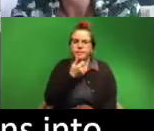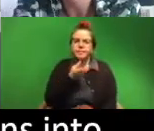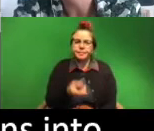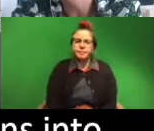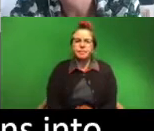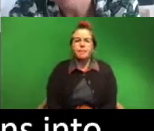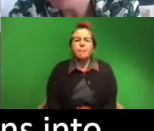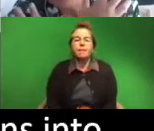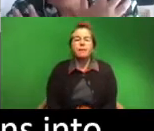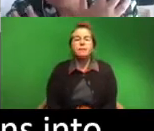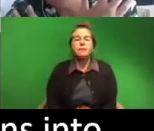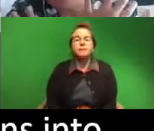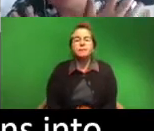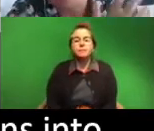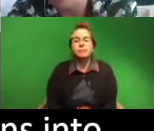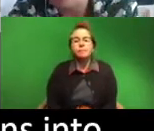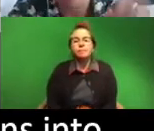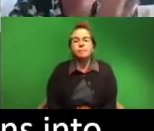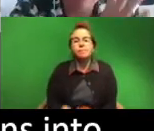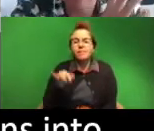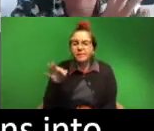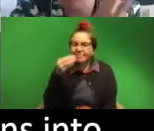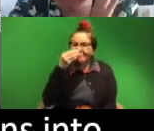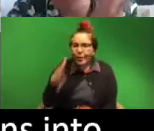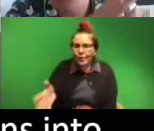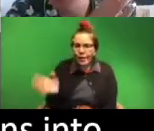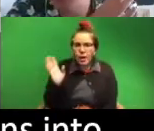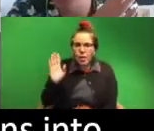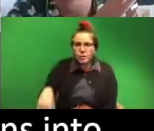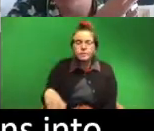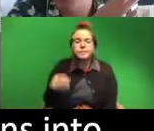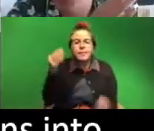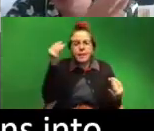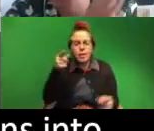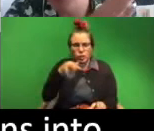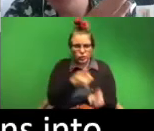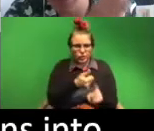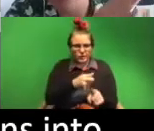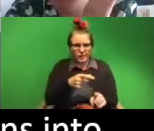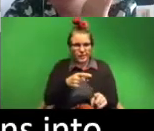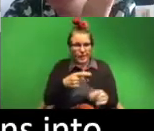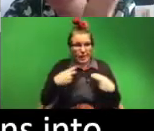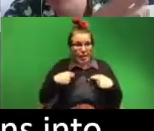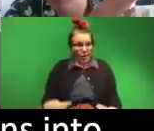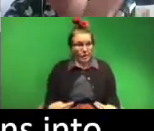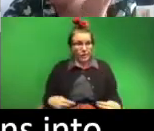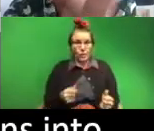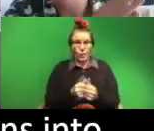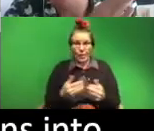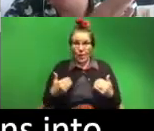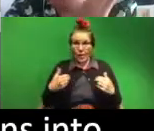So if you don't care about it, think of it that you cannot be healthy without having a